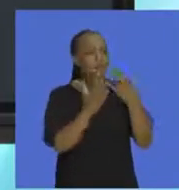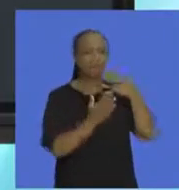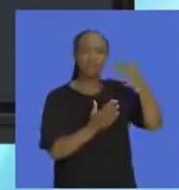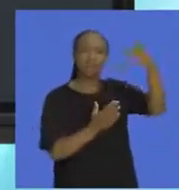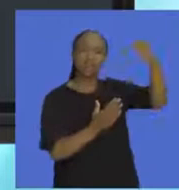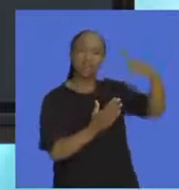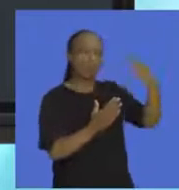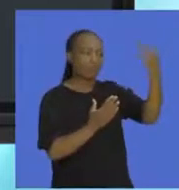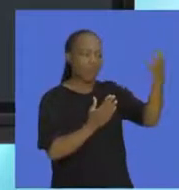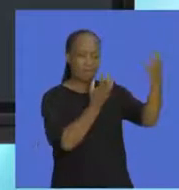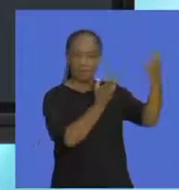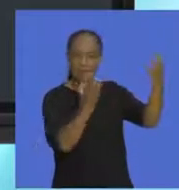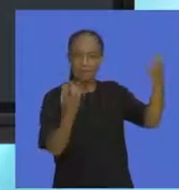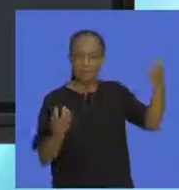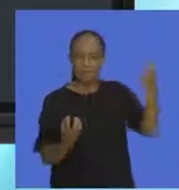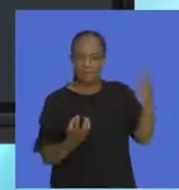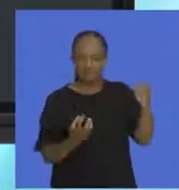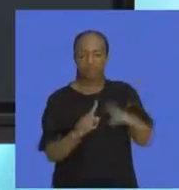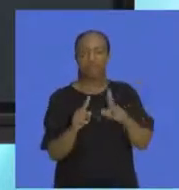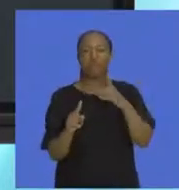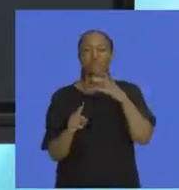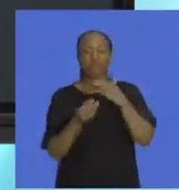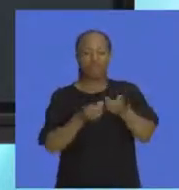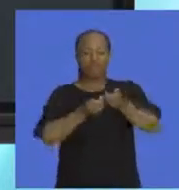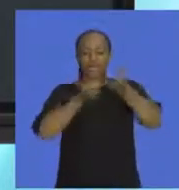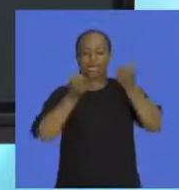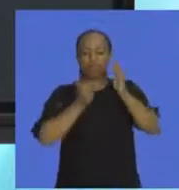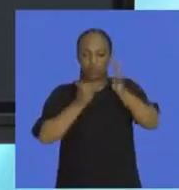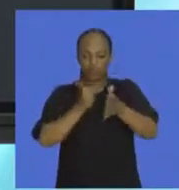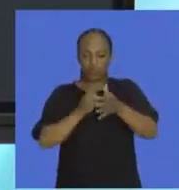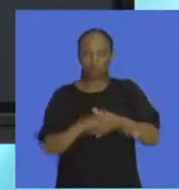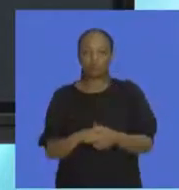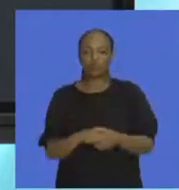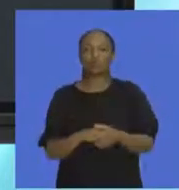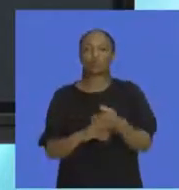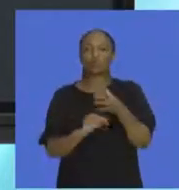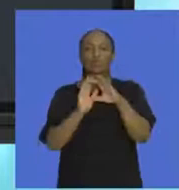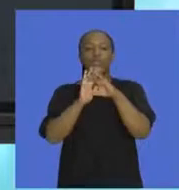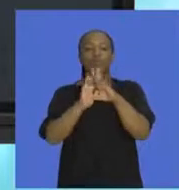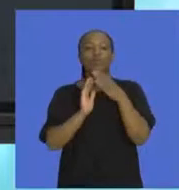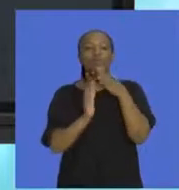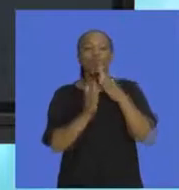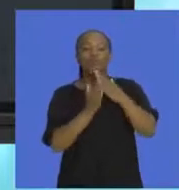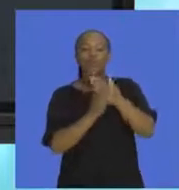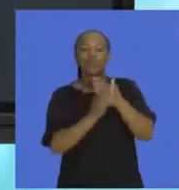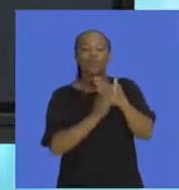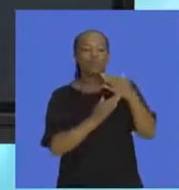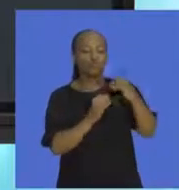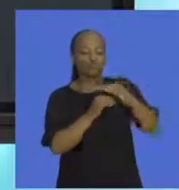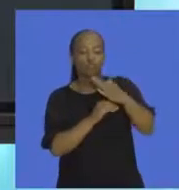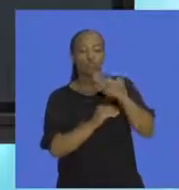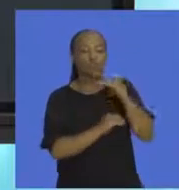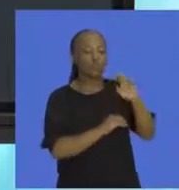in parallel, the total current will be split between those n resistors. So if you say current through